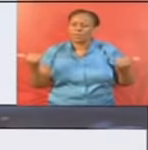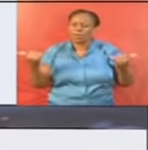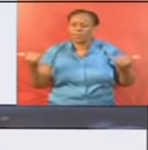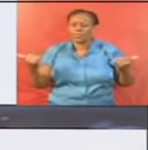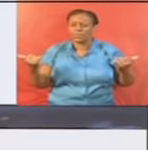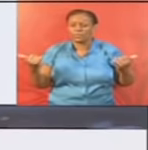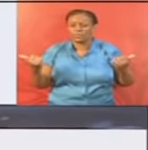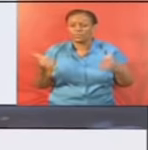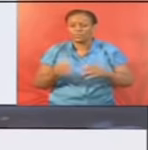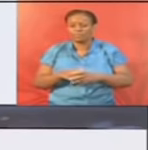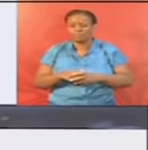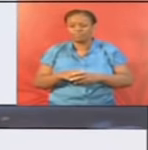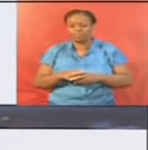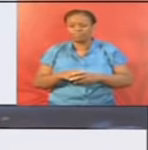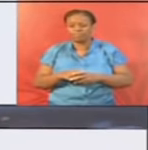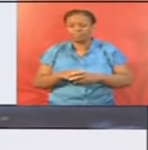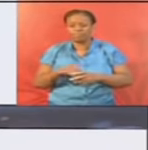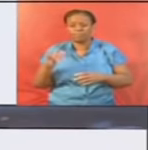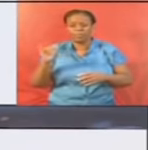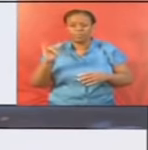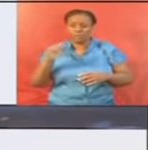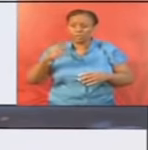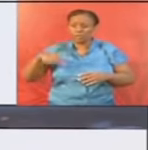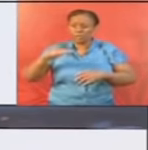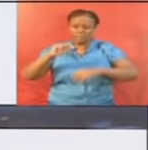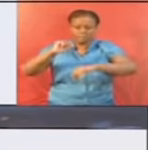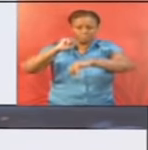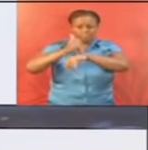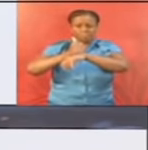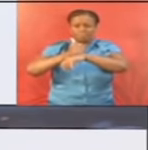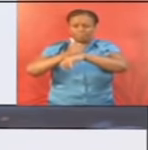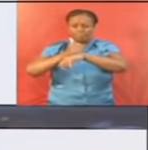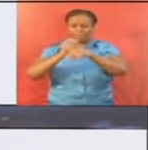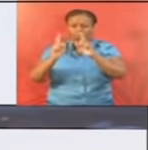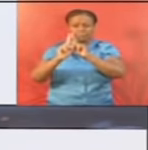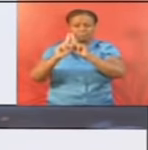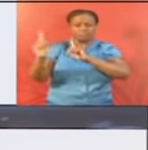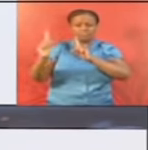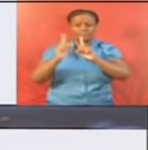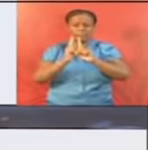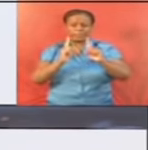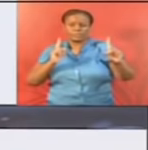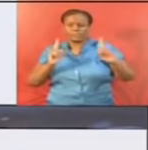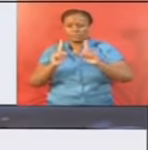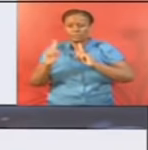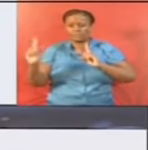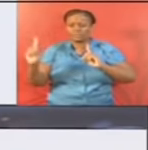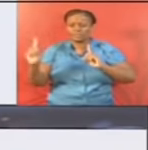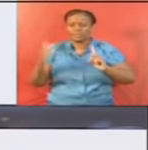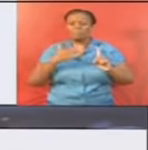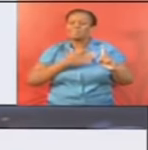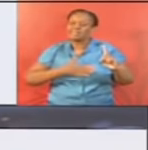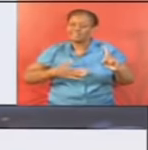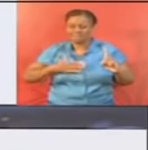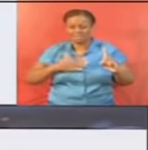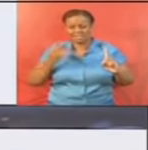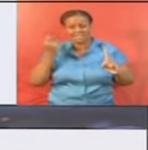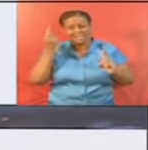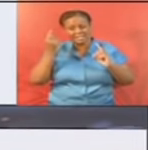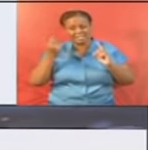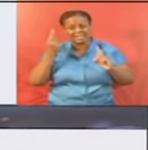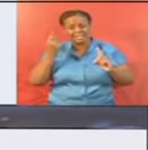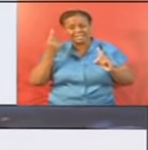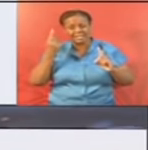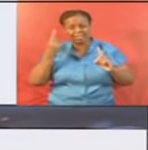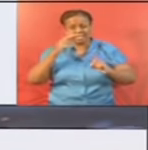measures implemented to reduce transmission, please note that the national immunization program